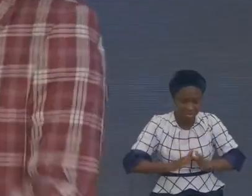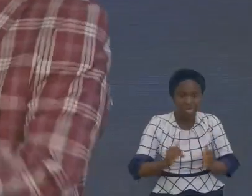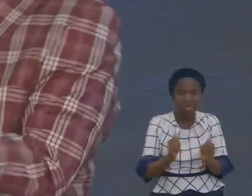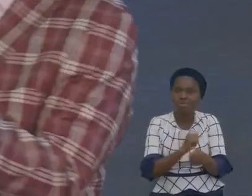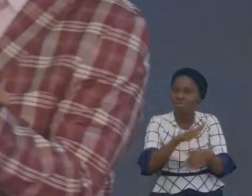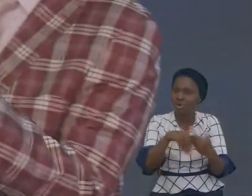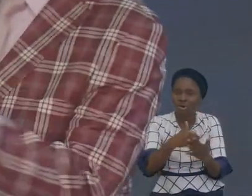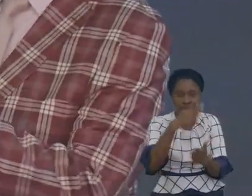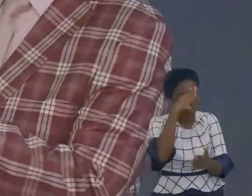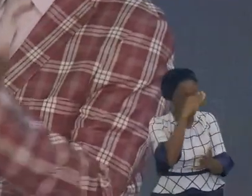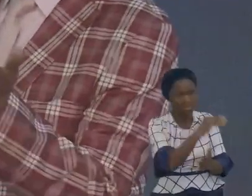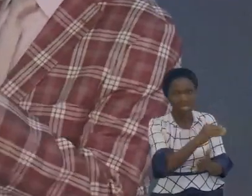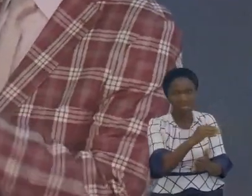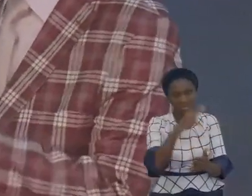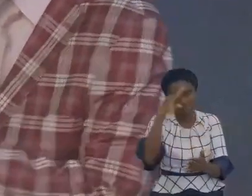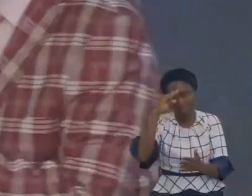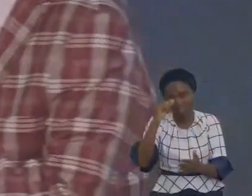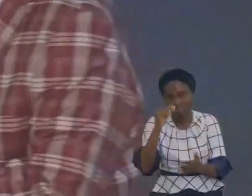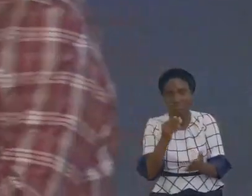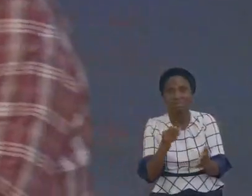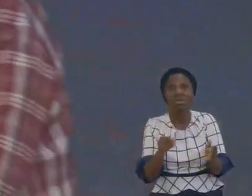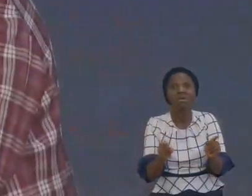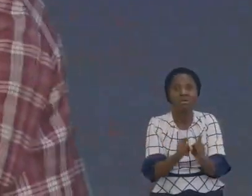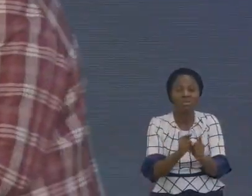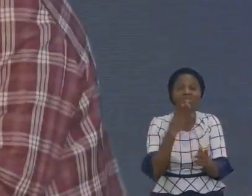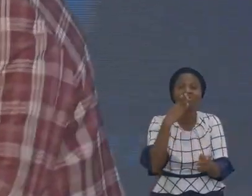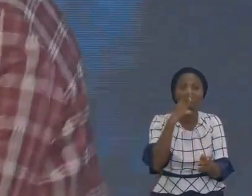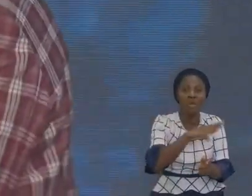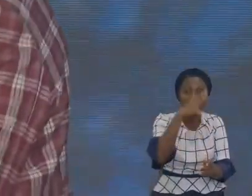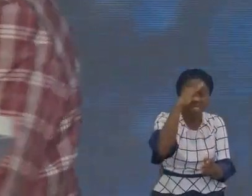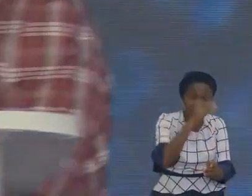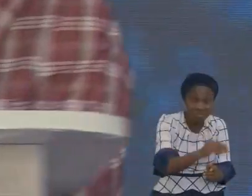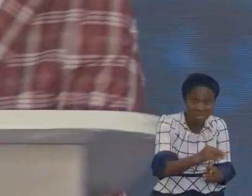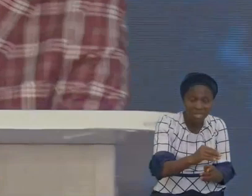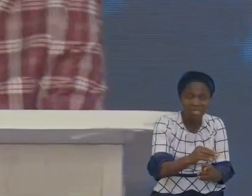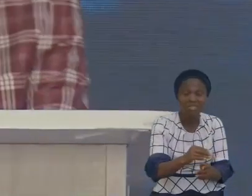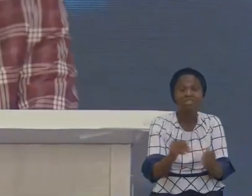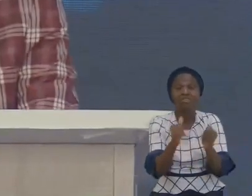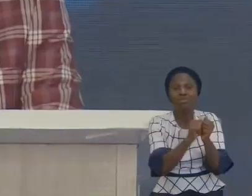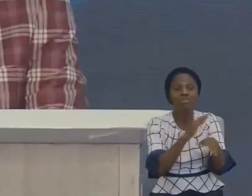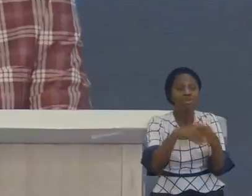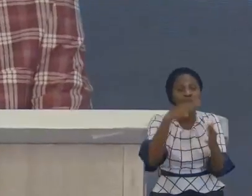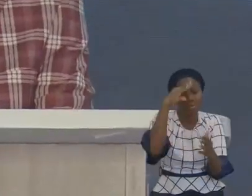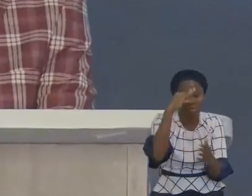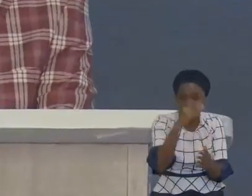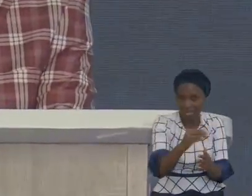holiness, without which no man shall see the Lord.